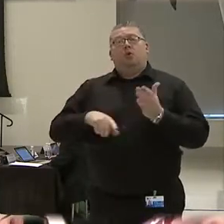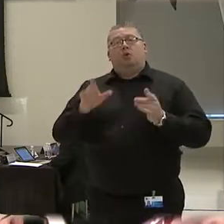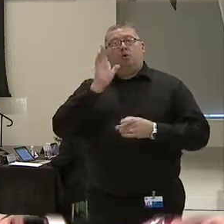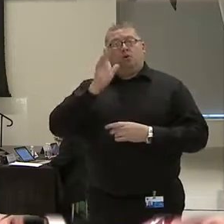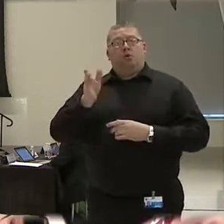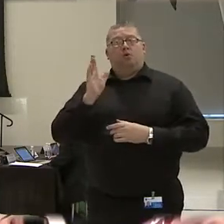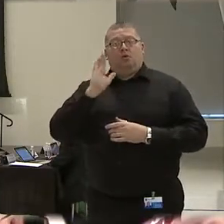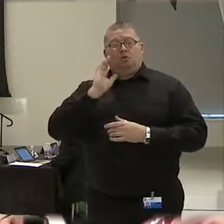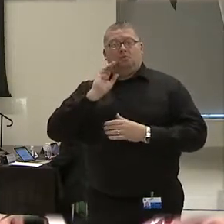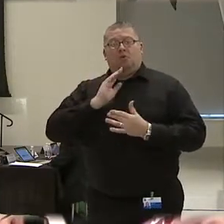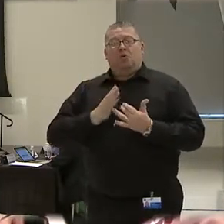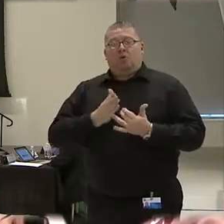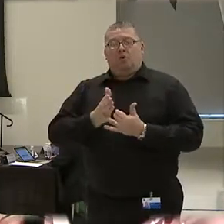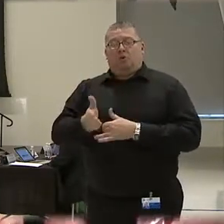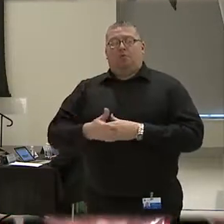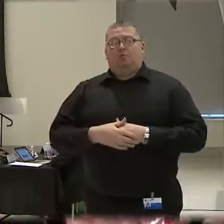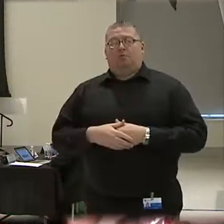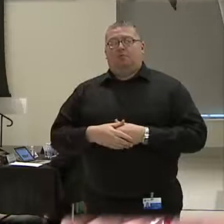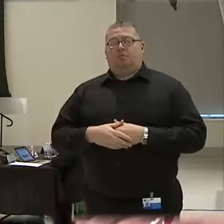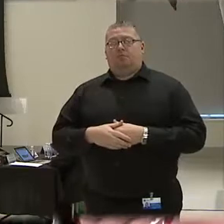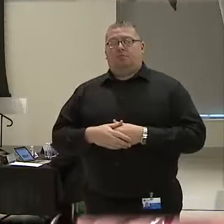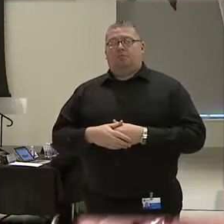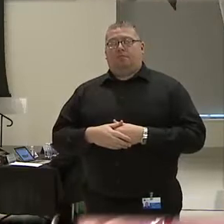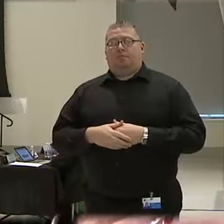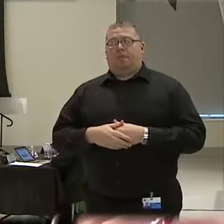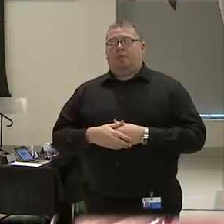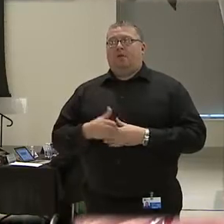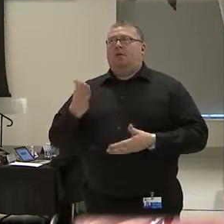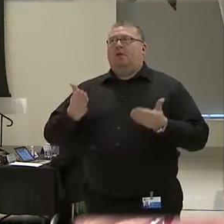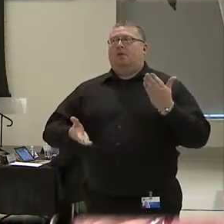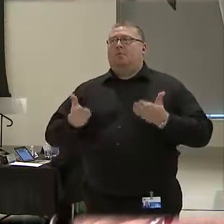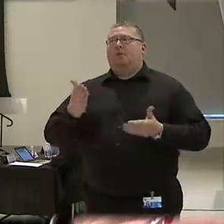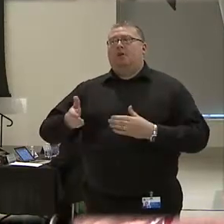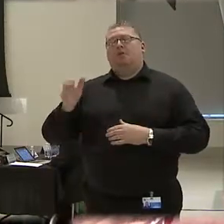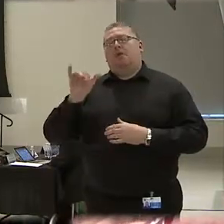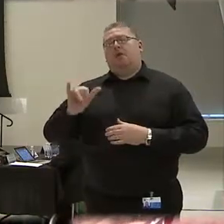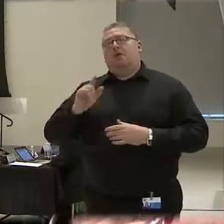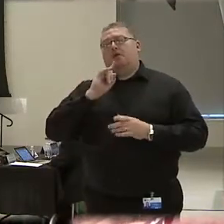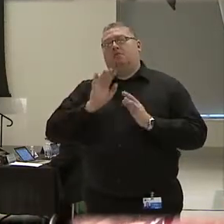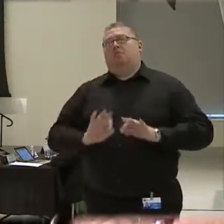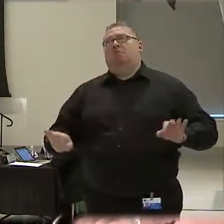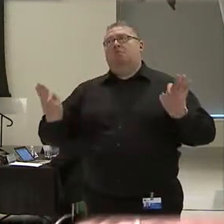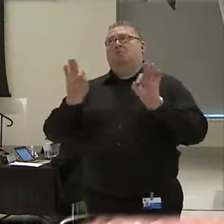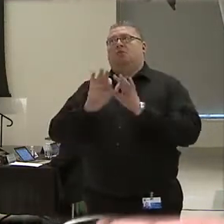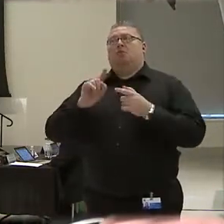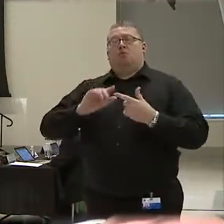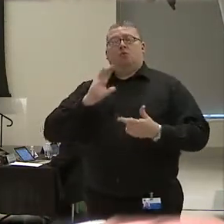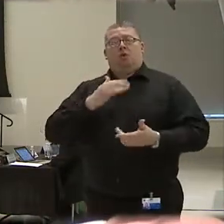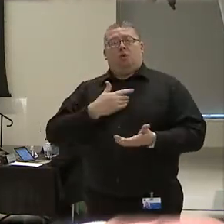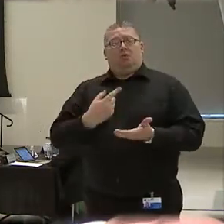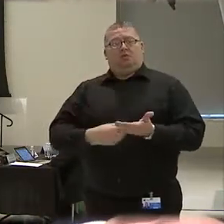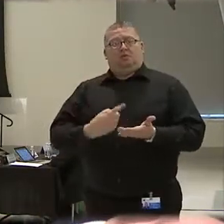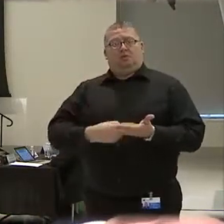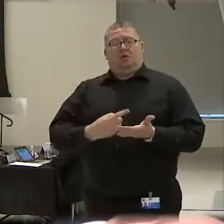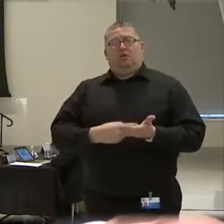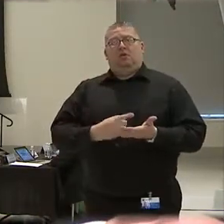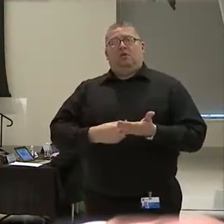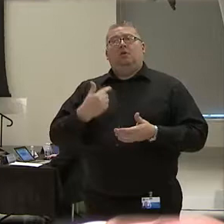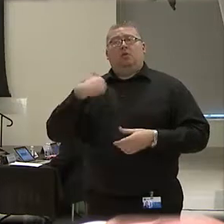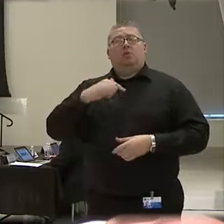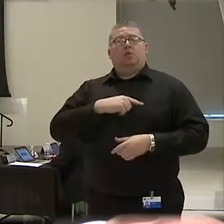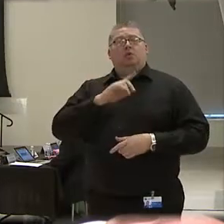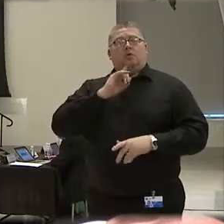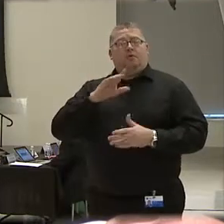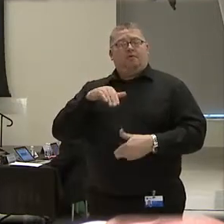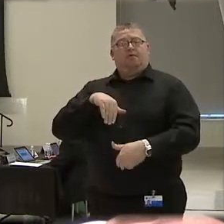through. And I think that maybe that's key to this discussion, is that, you know, we are dealing with